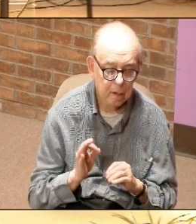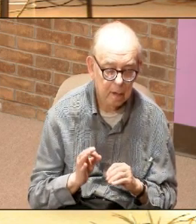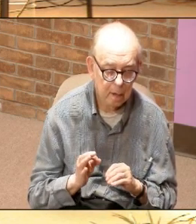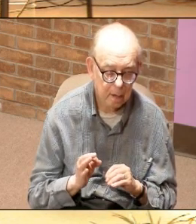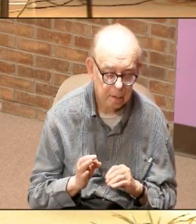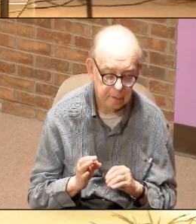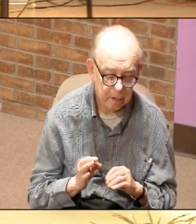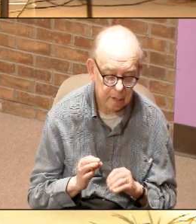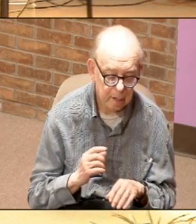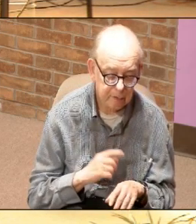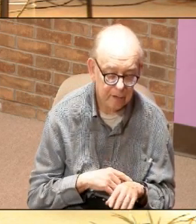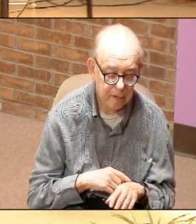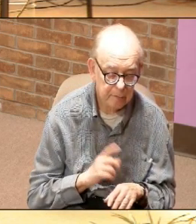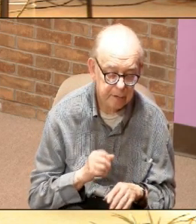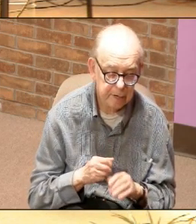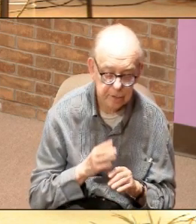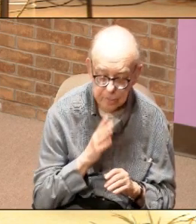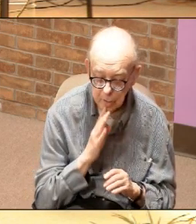need to talk to God.